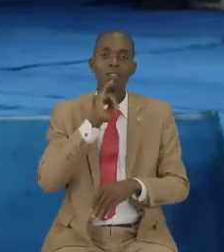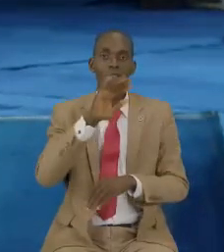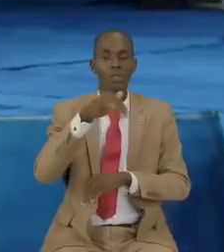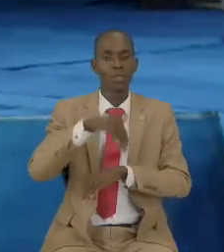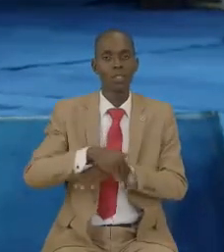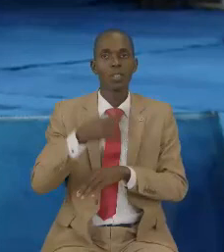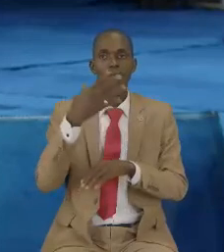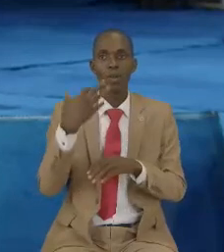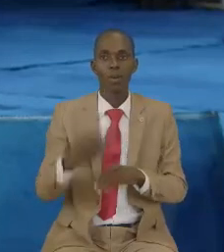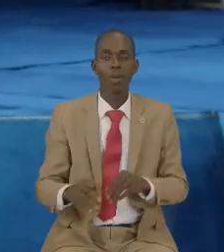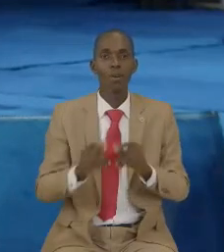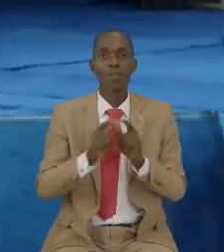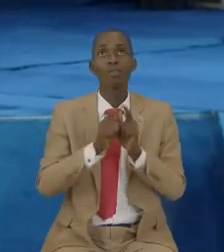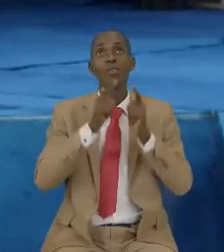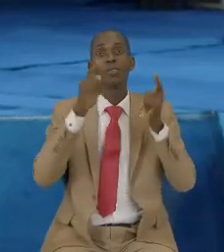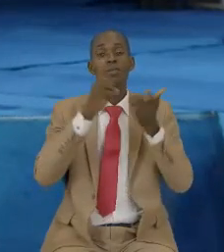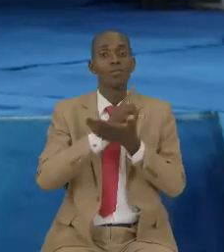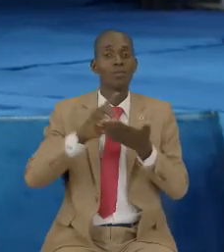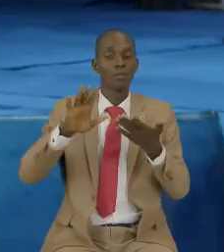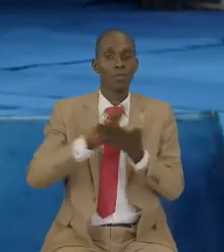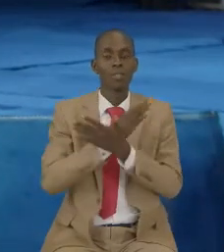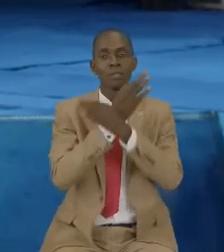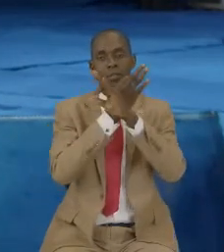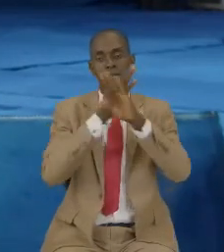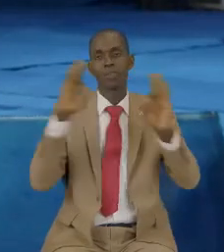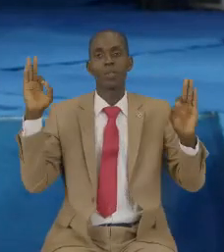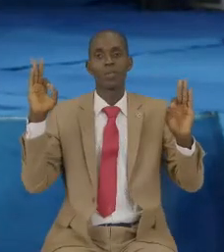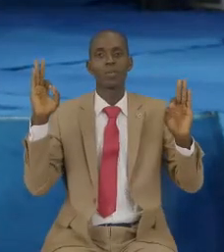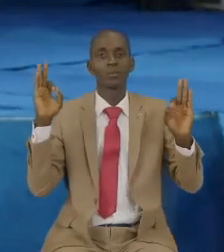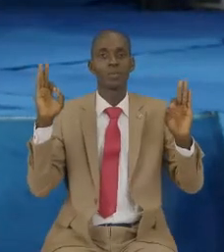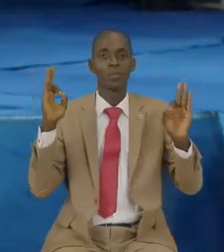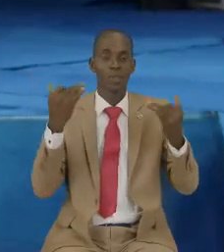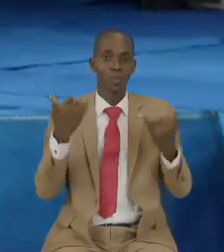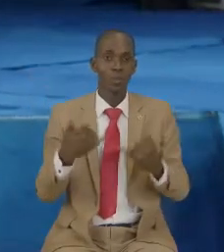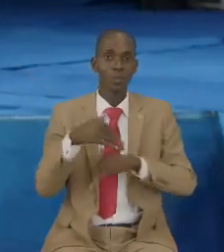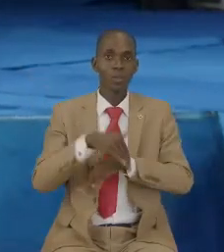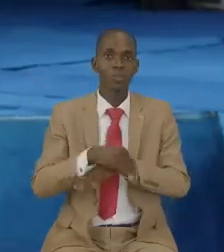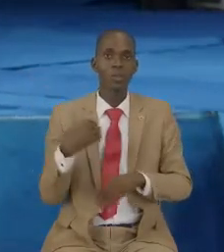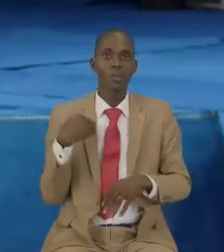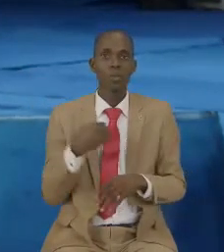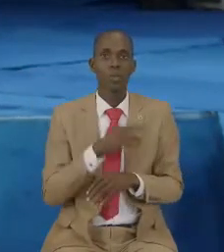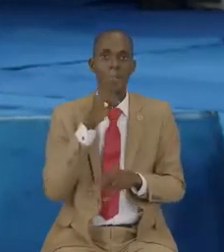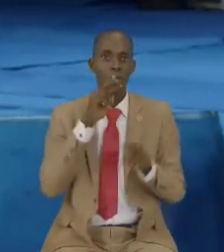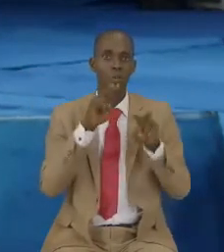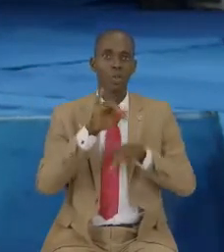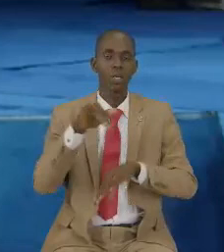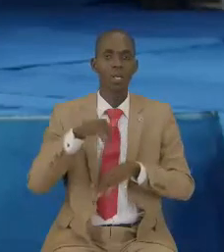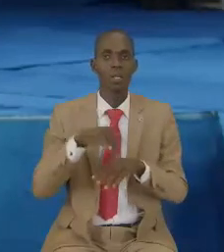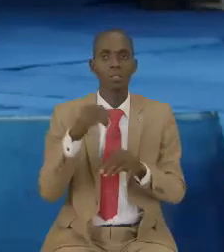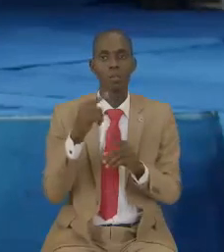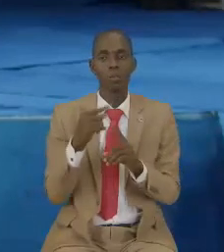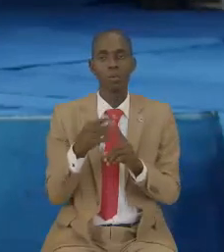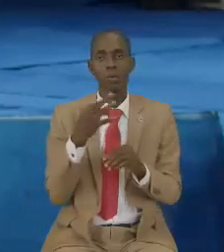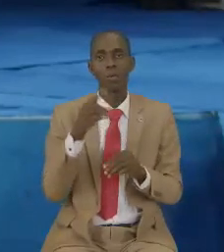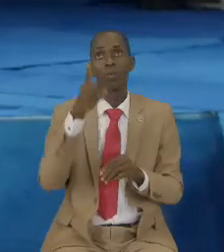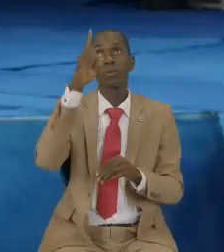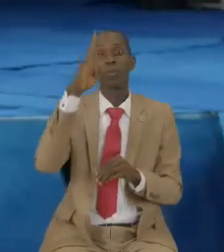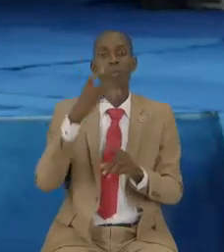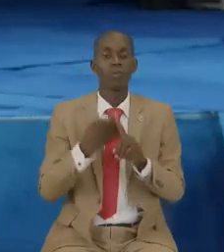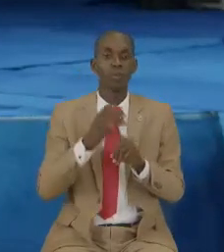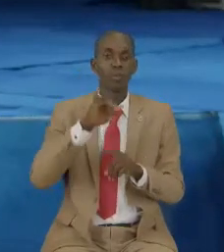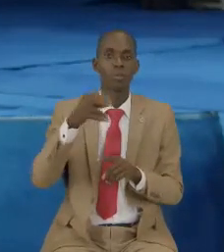of supernatural freedom. Tonight we're looking at John chapter 1, reading from